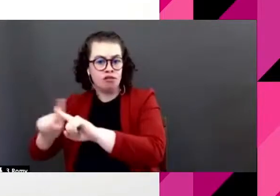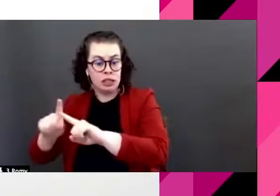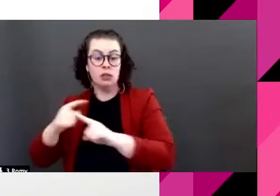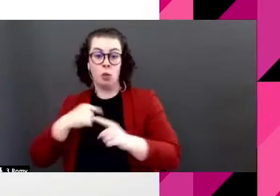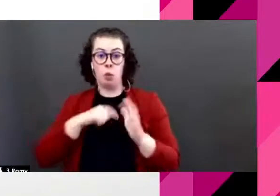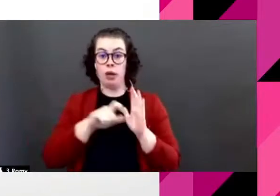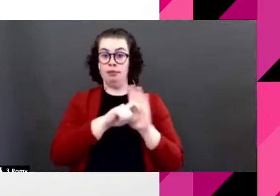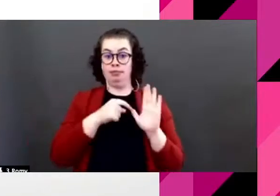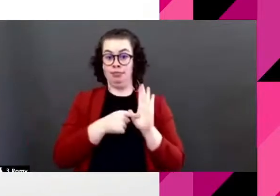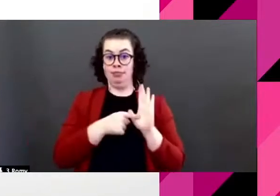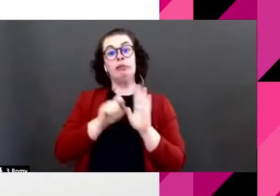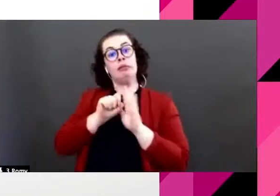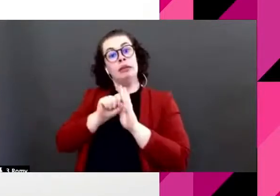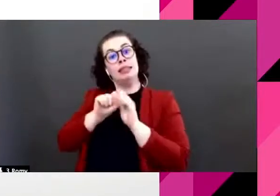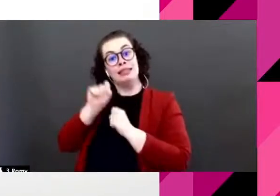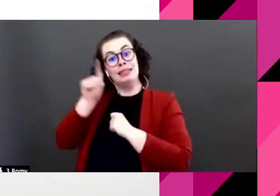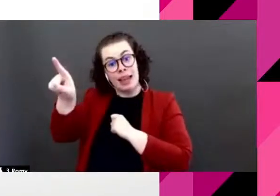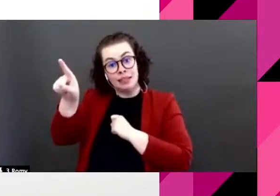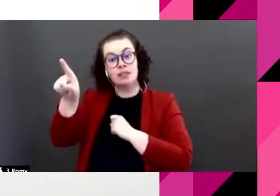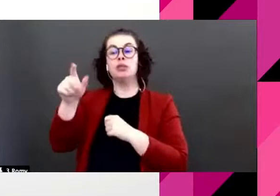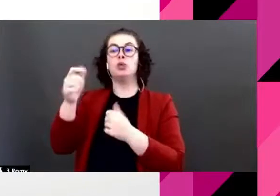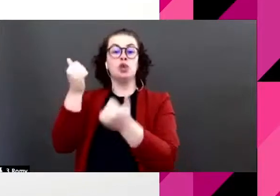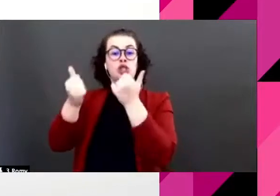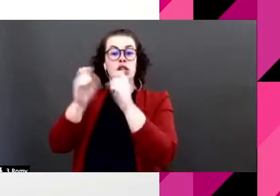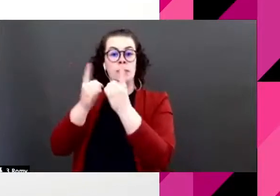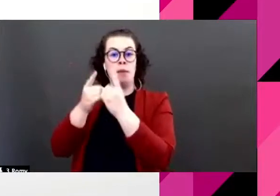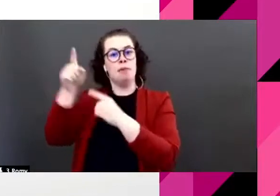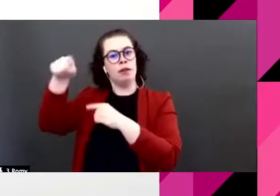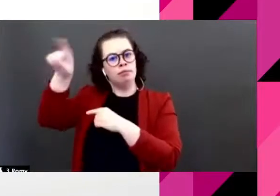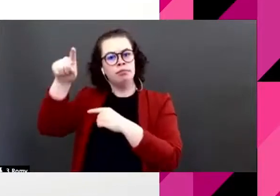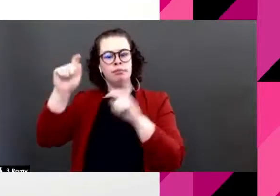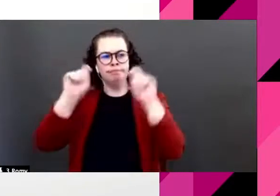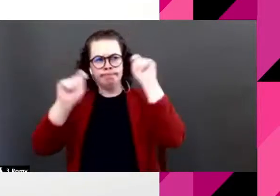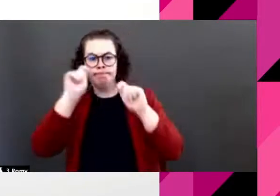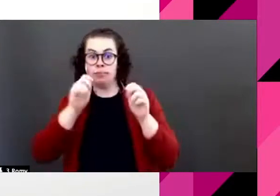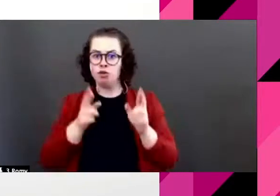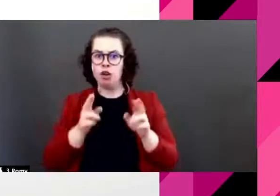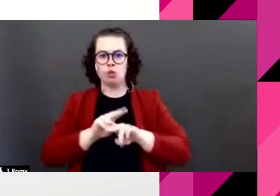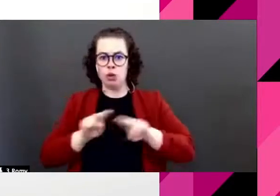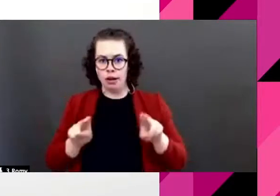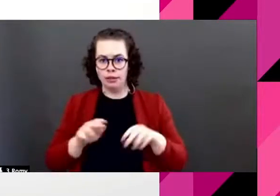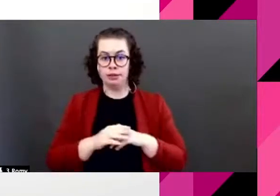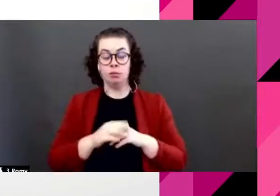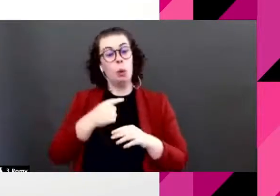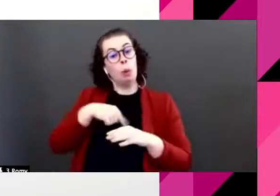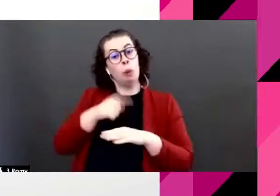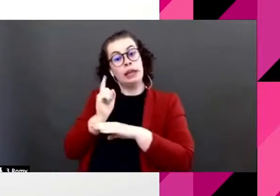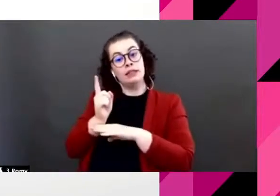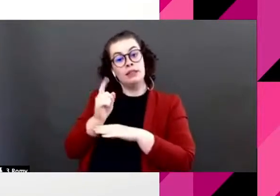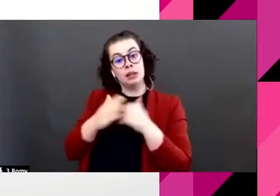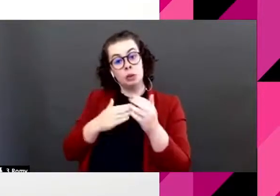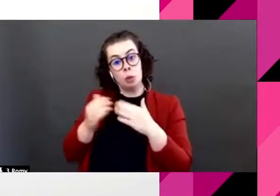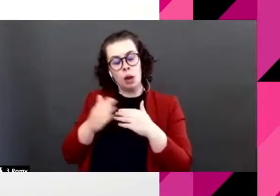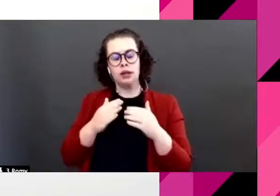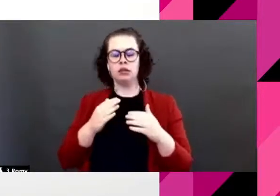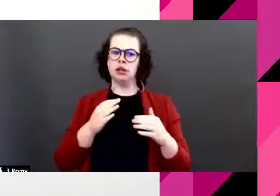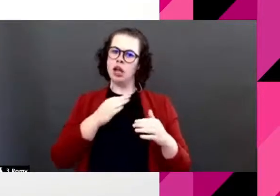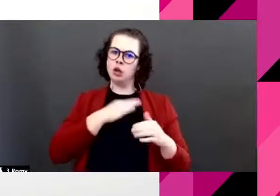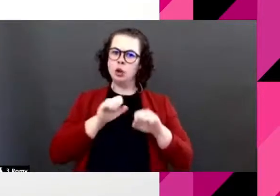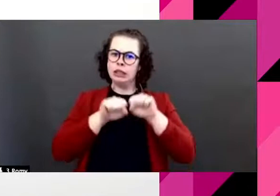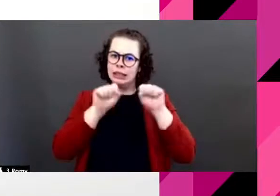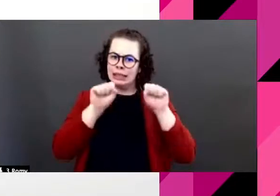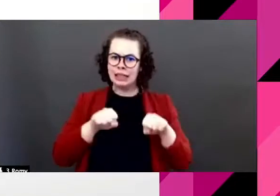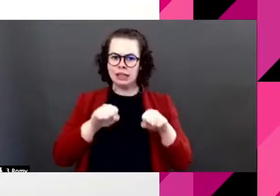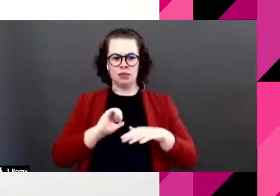for consideration. In that advice, the NDA proposes an approach that would enable the justice